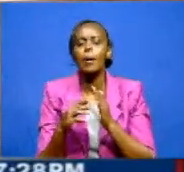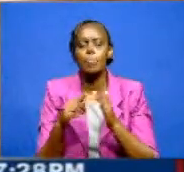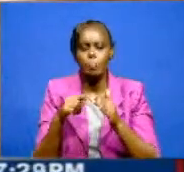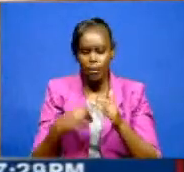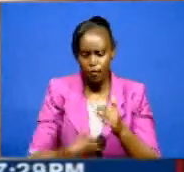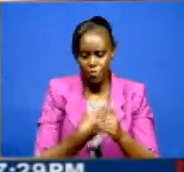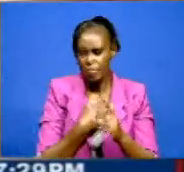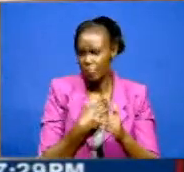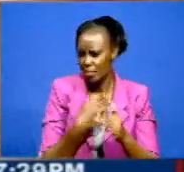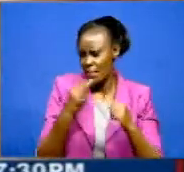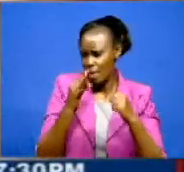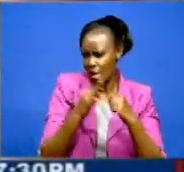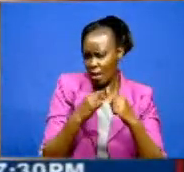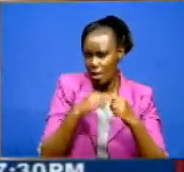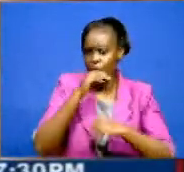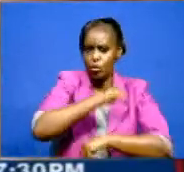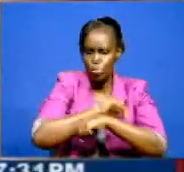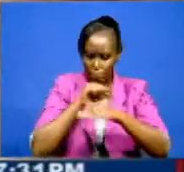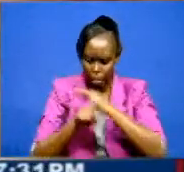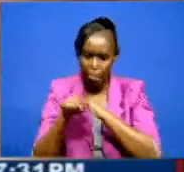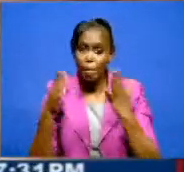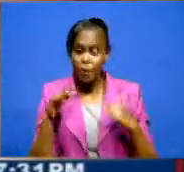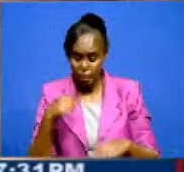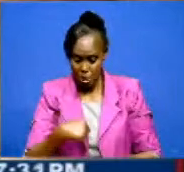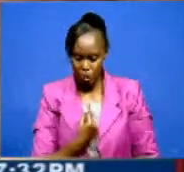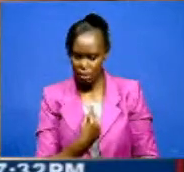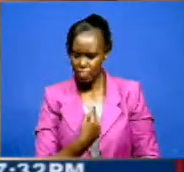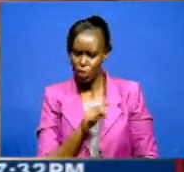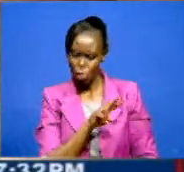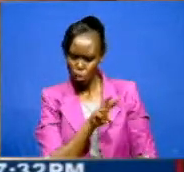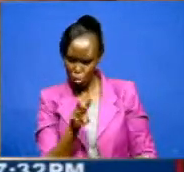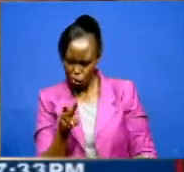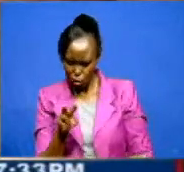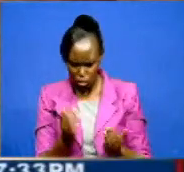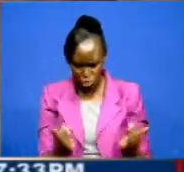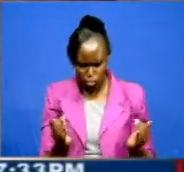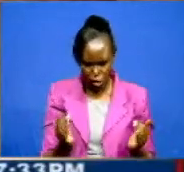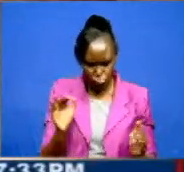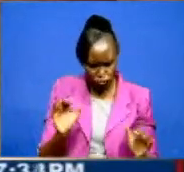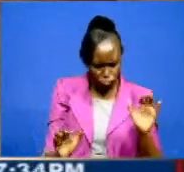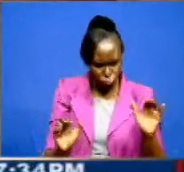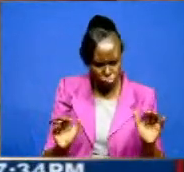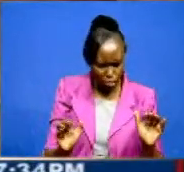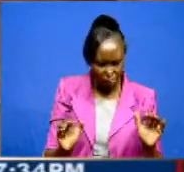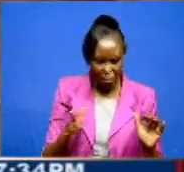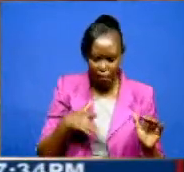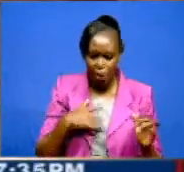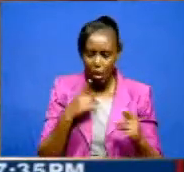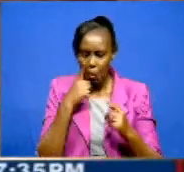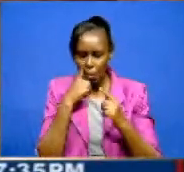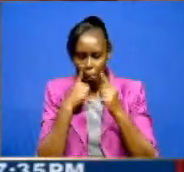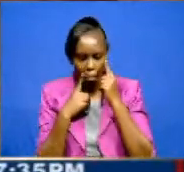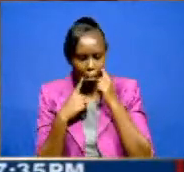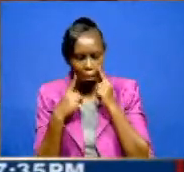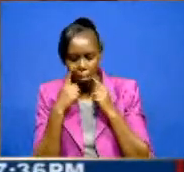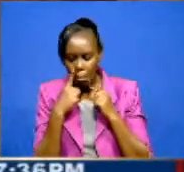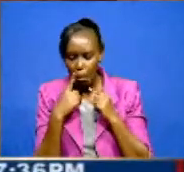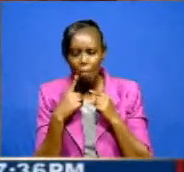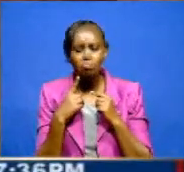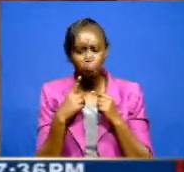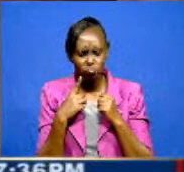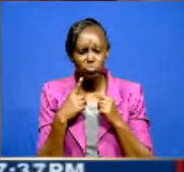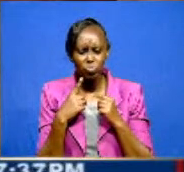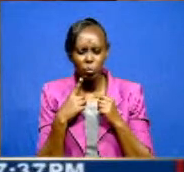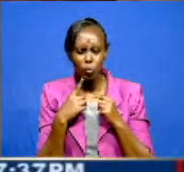visited now around 8 schools. And you look at those children, you'll want to shed a tear. Because they're trying to keep brave